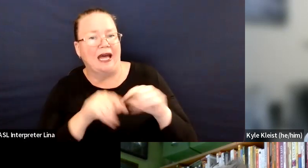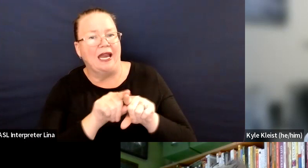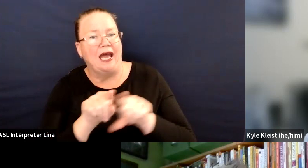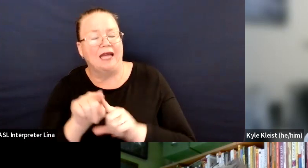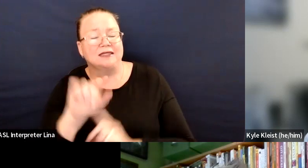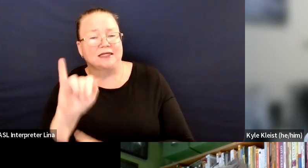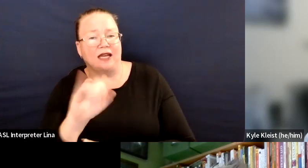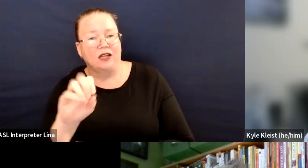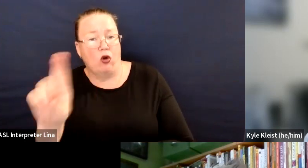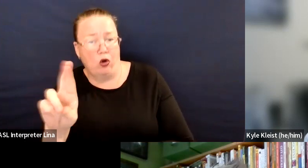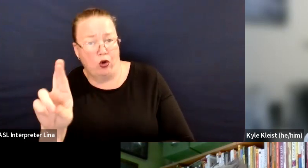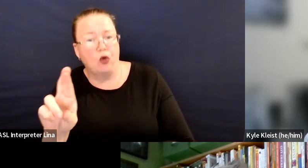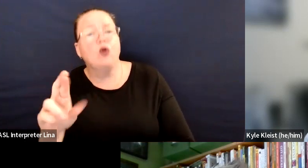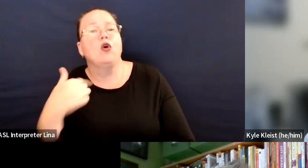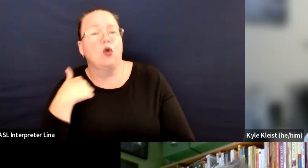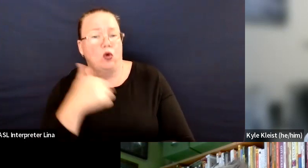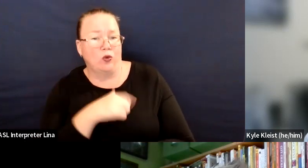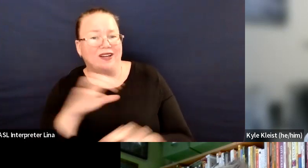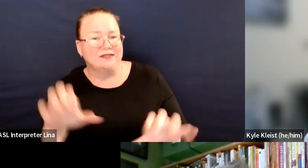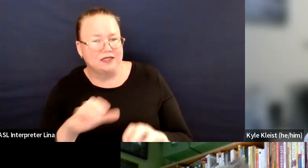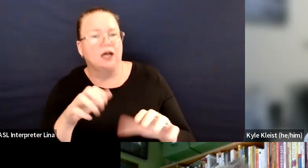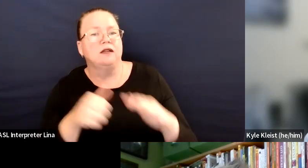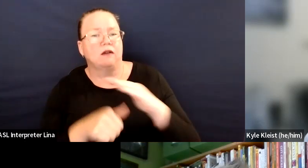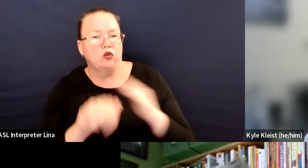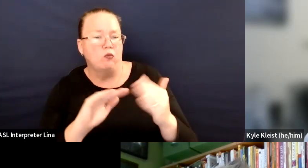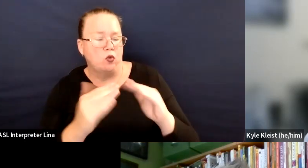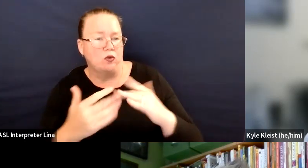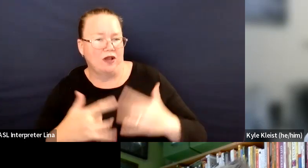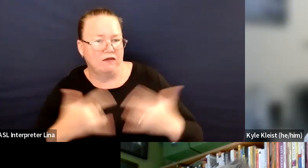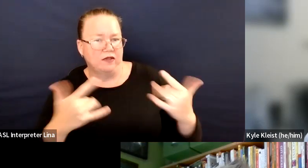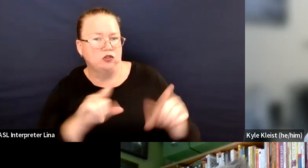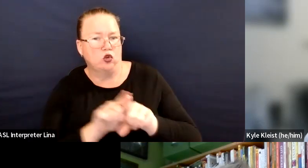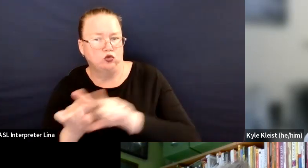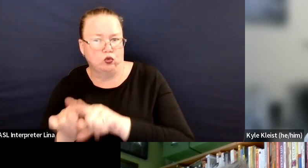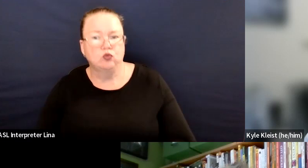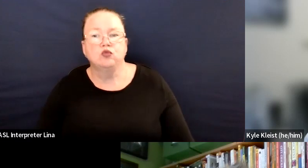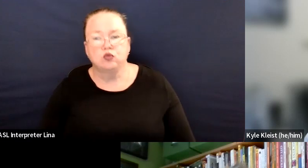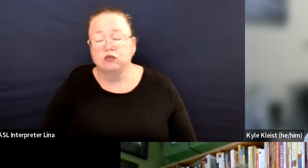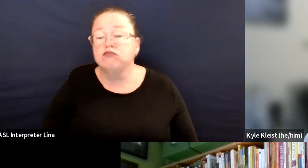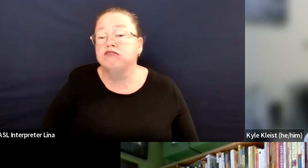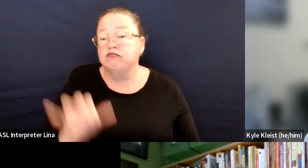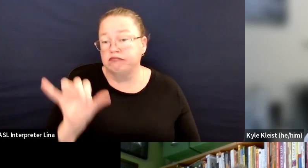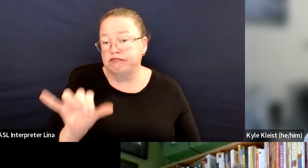as INR. We have also done it under community events as well.